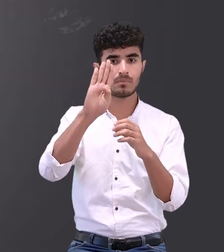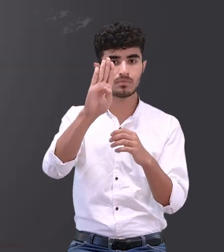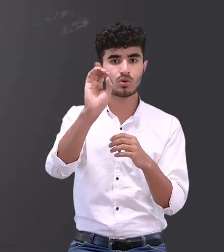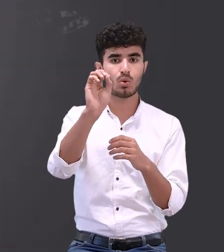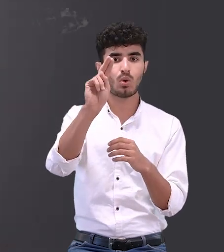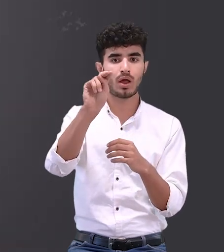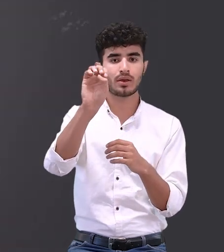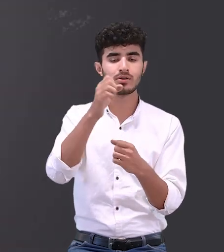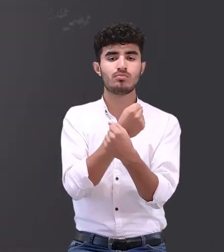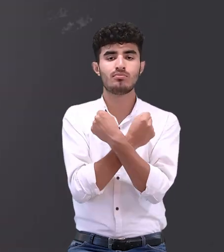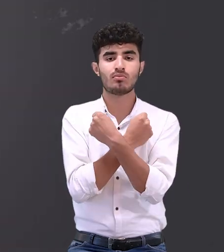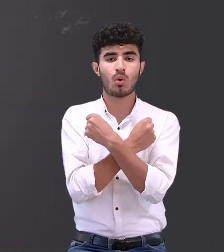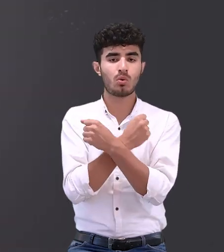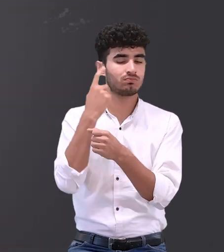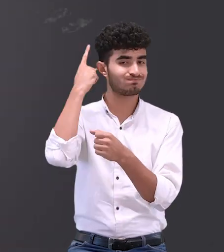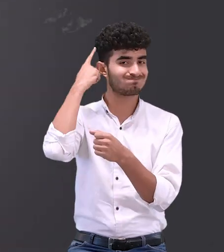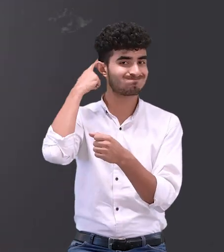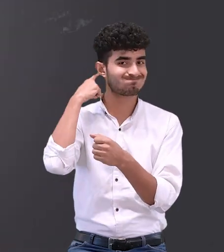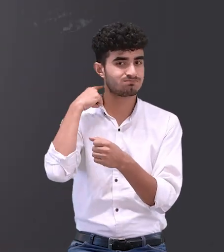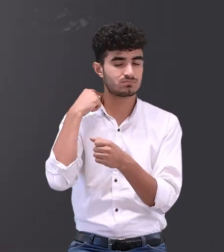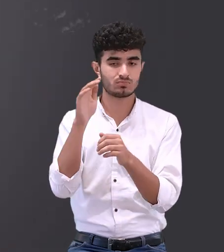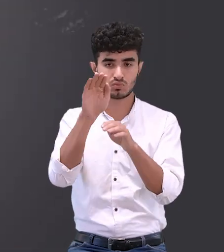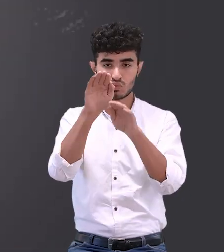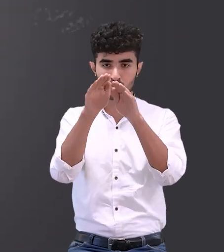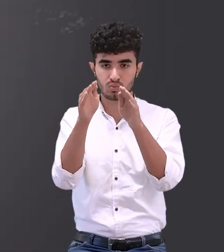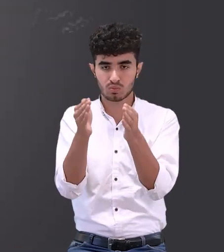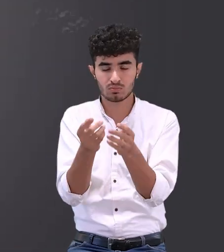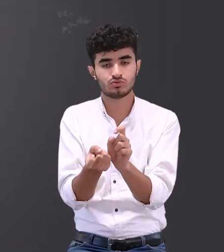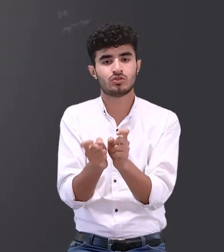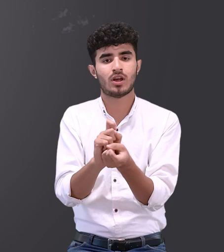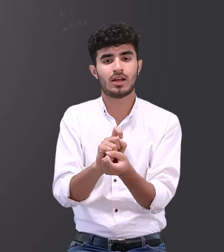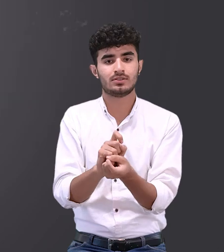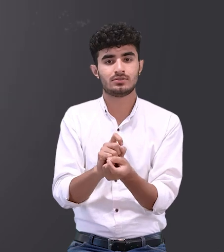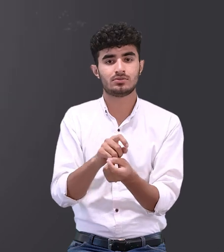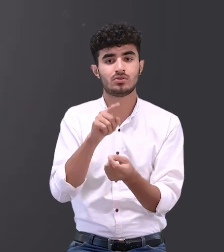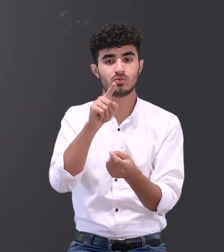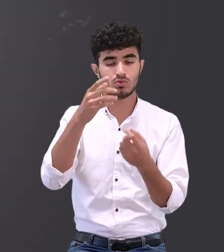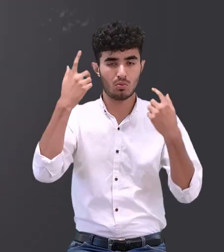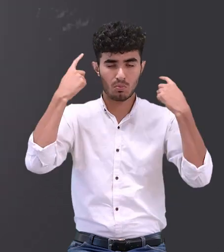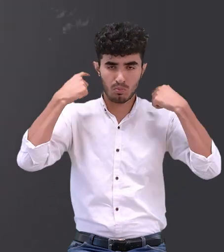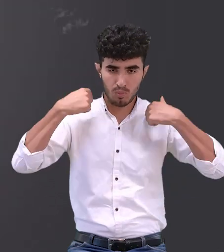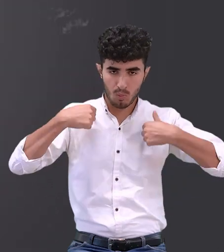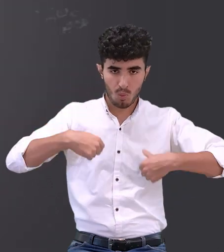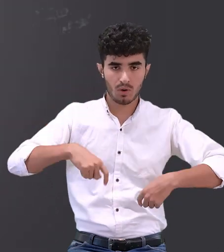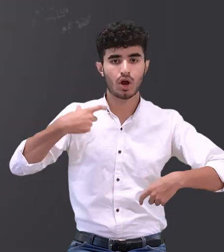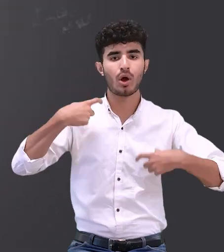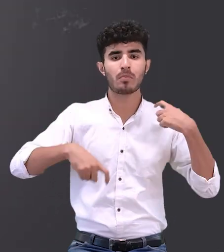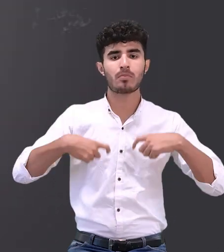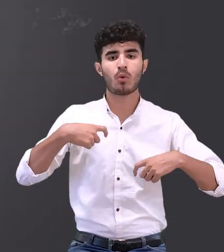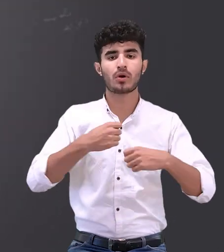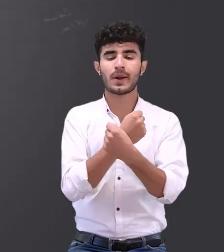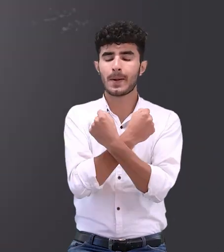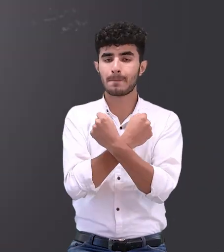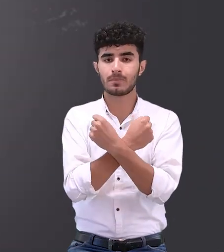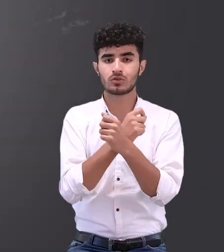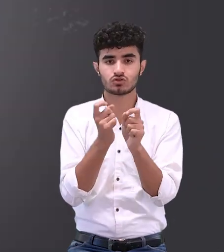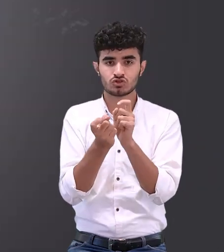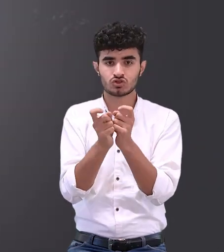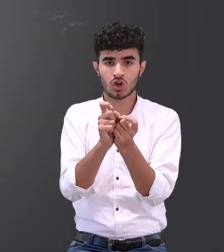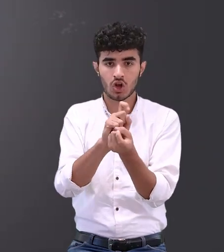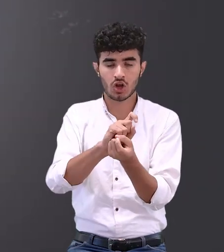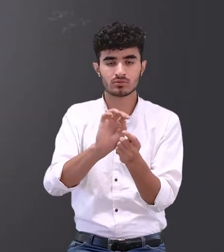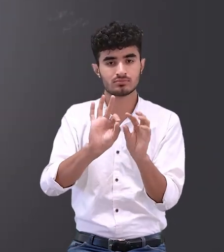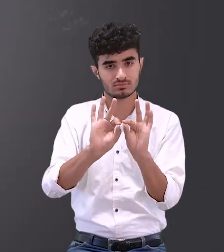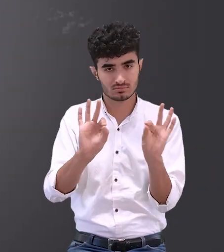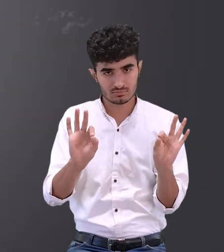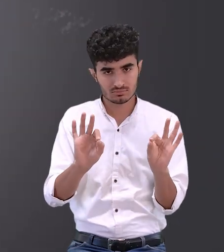shape of the skeleton. Now you got to understand that muscles hold the skeletal system up. So when you change the muscles over time, they